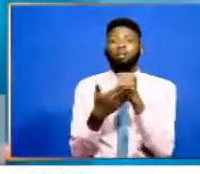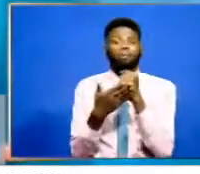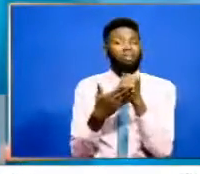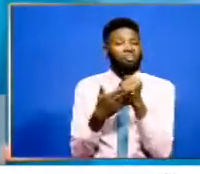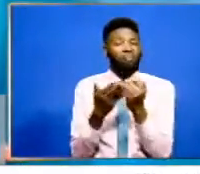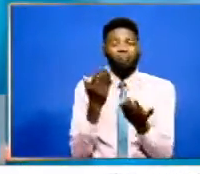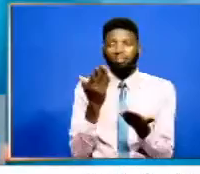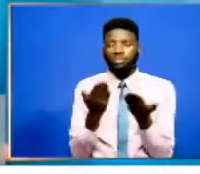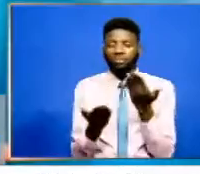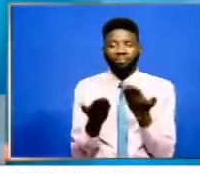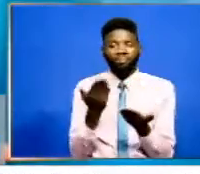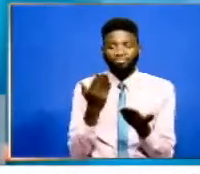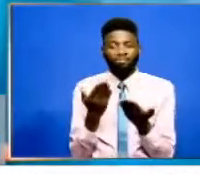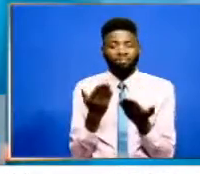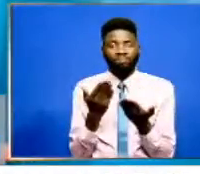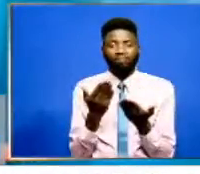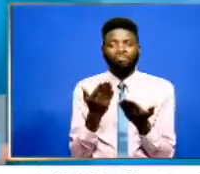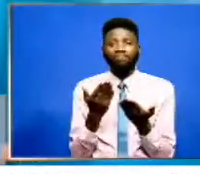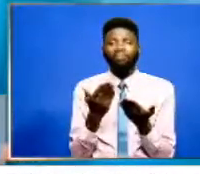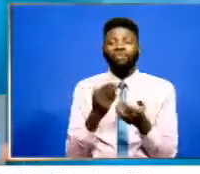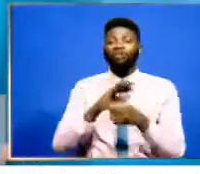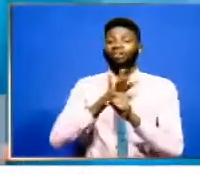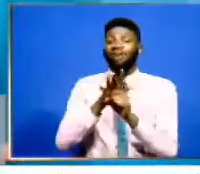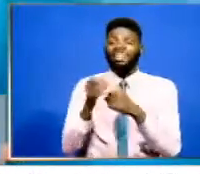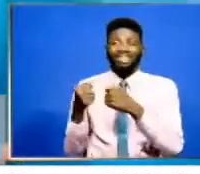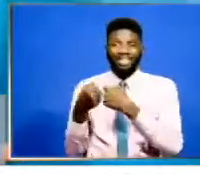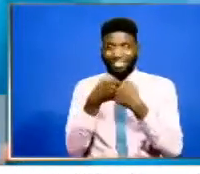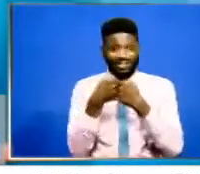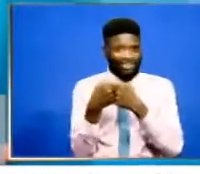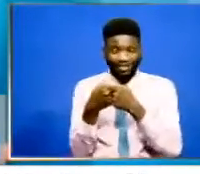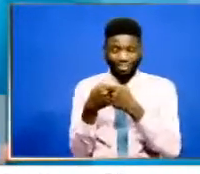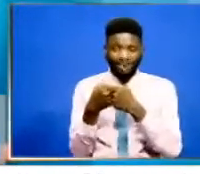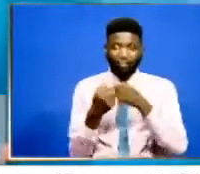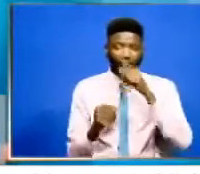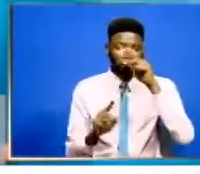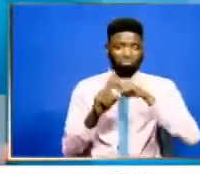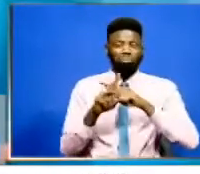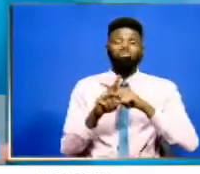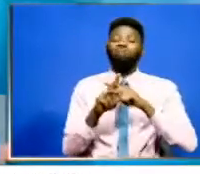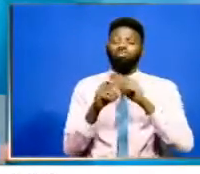that the shock of the COVID-19 pandemic. Really,